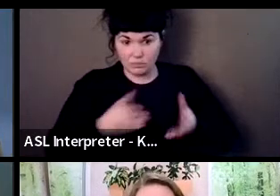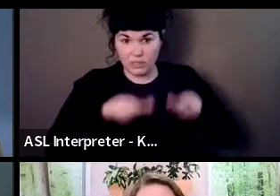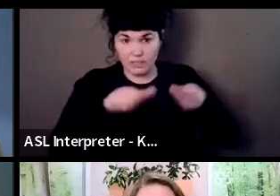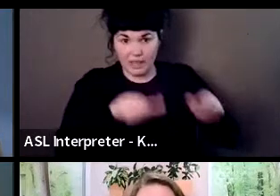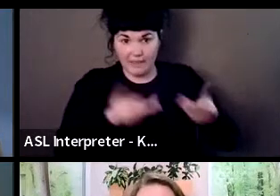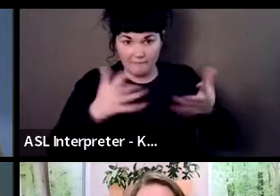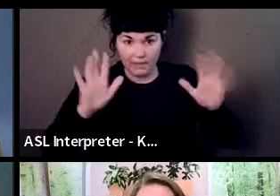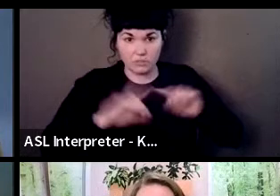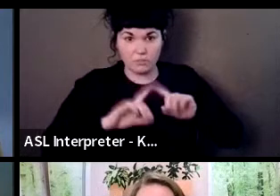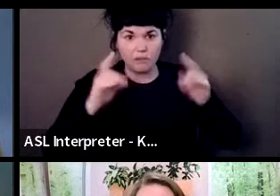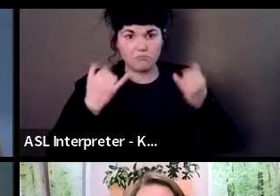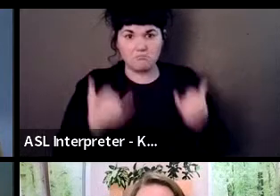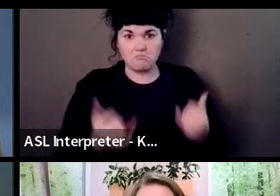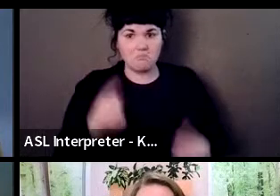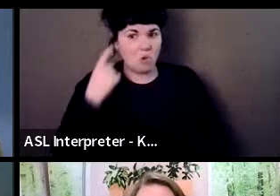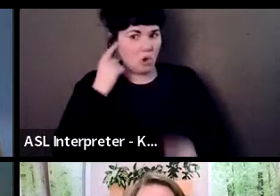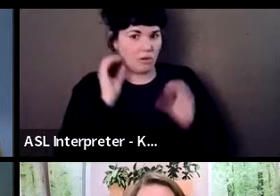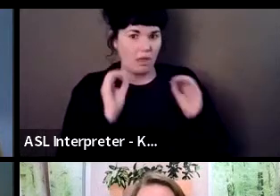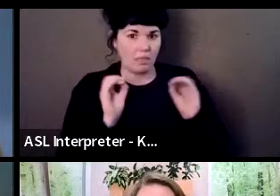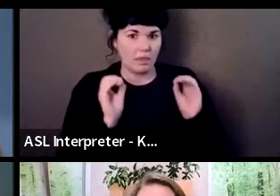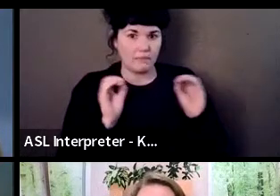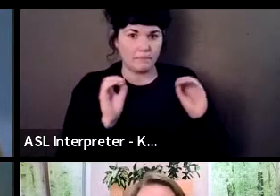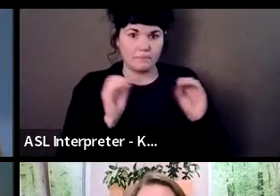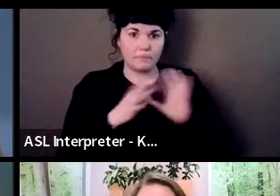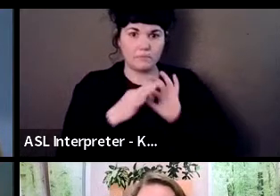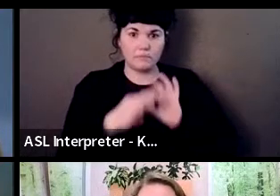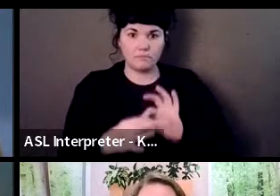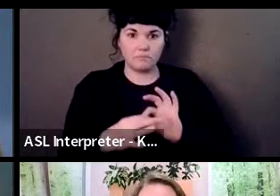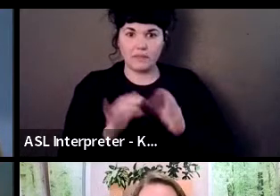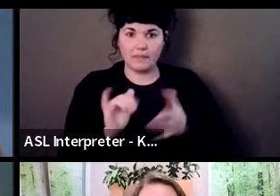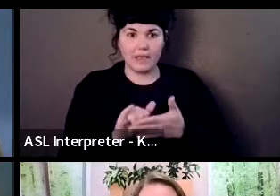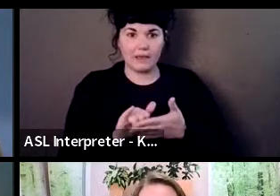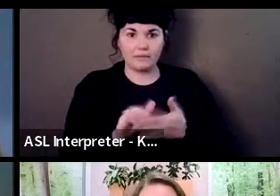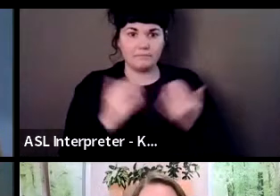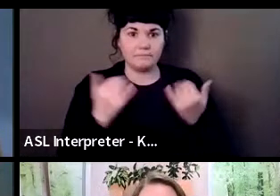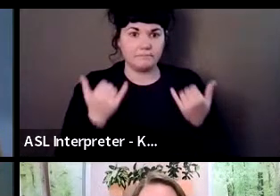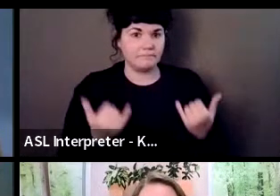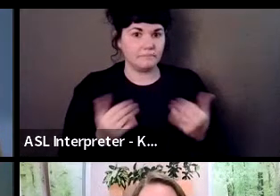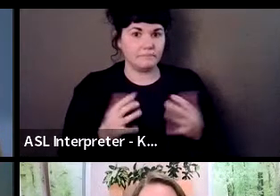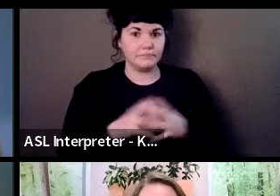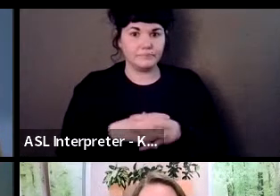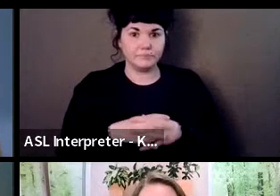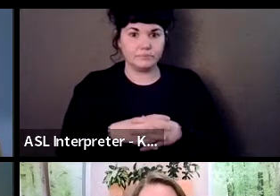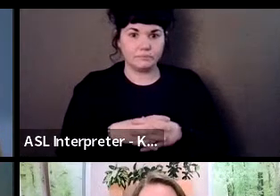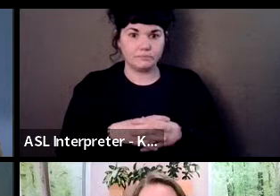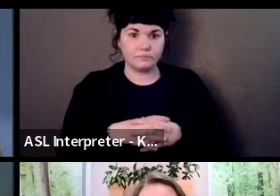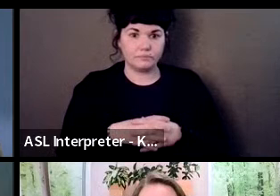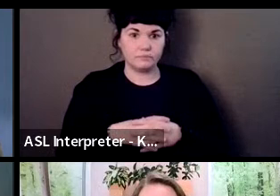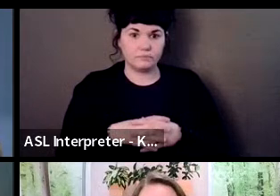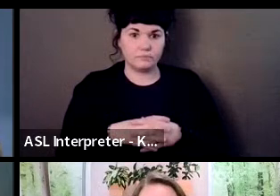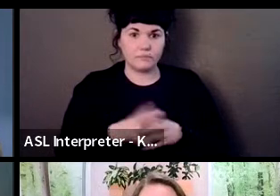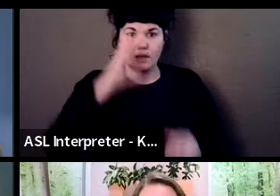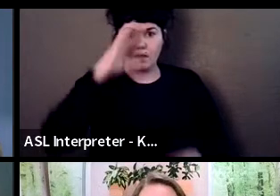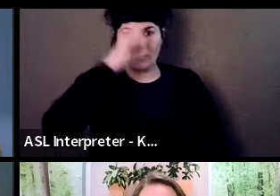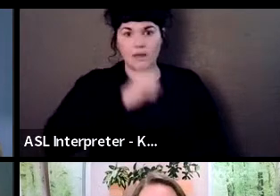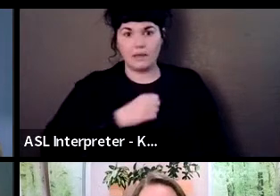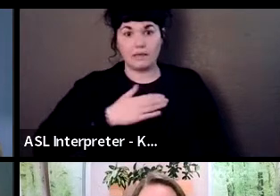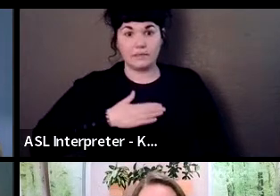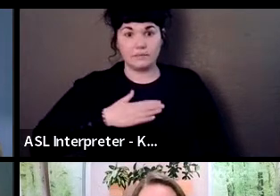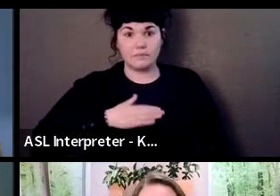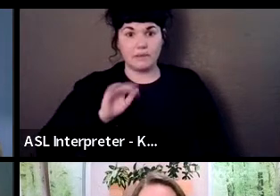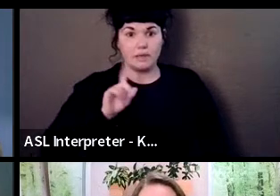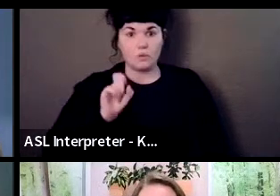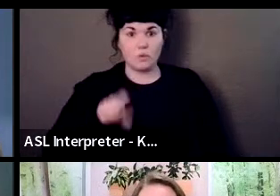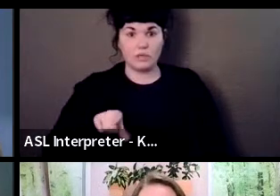haven't heard anything with regards to that at this point. I guess my question should be, like,